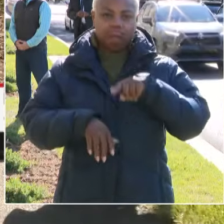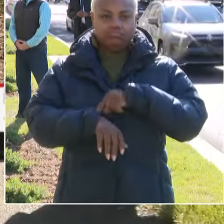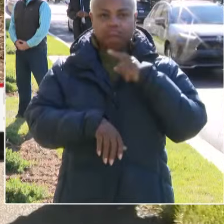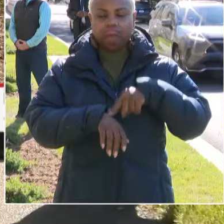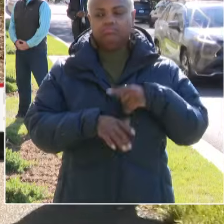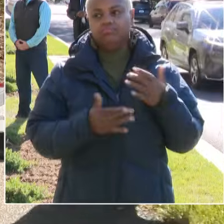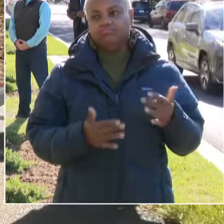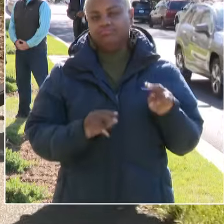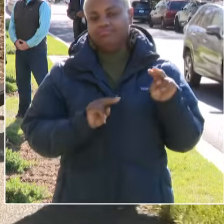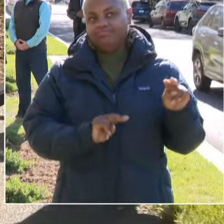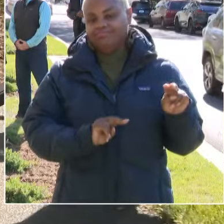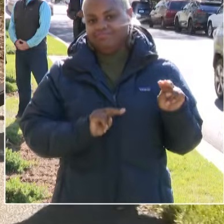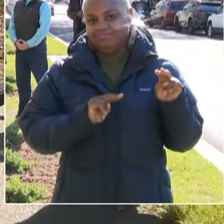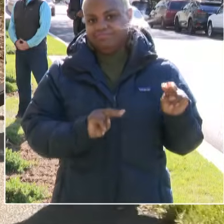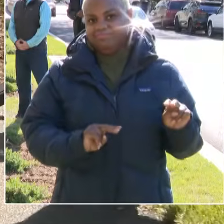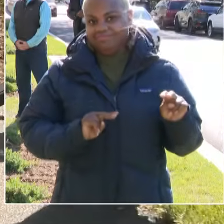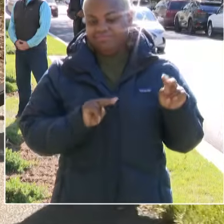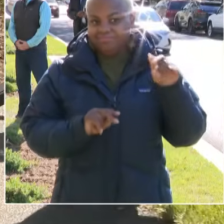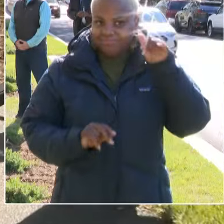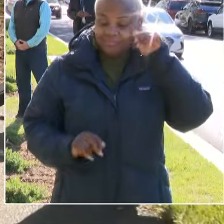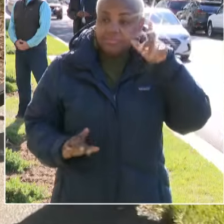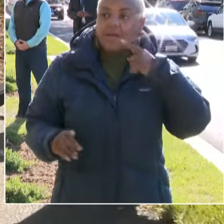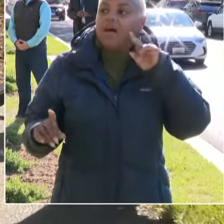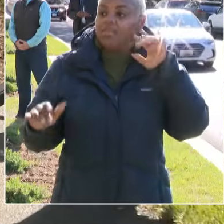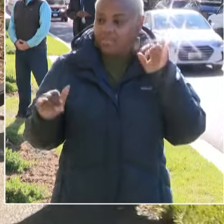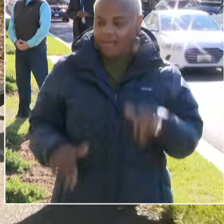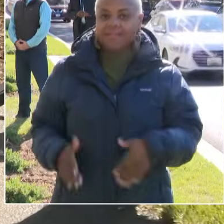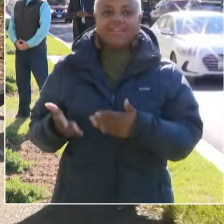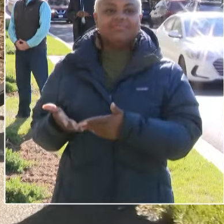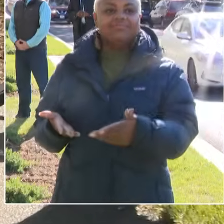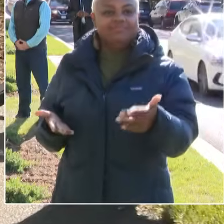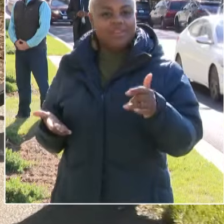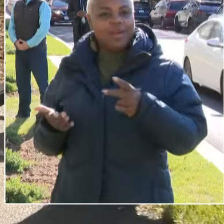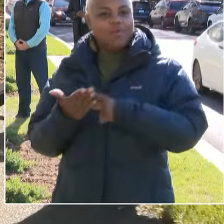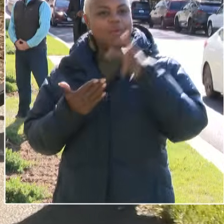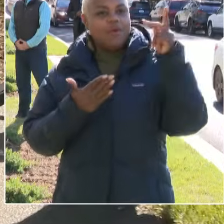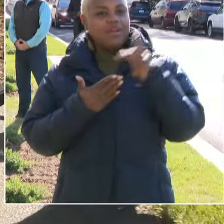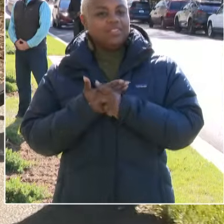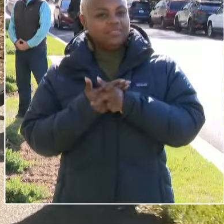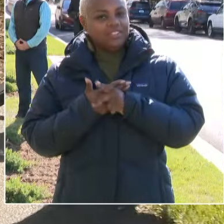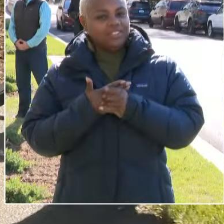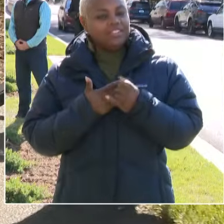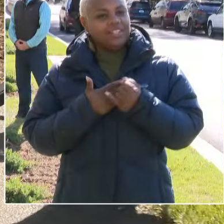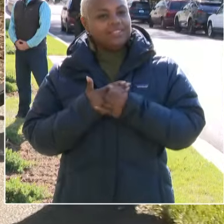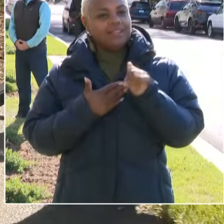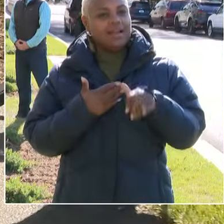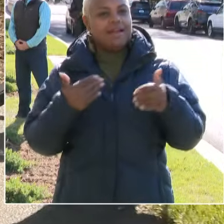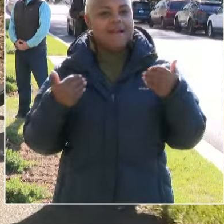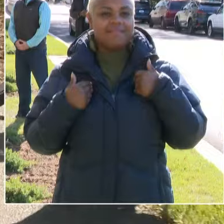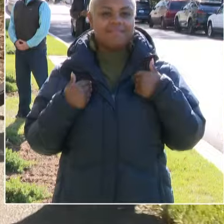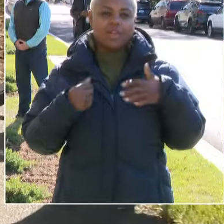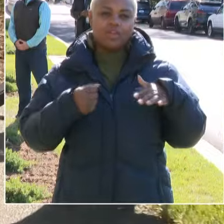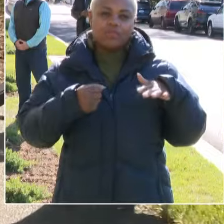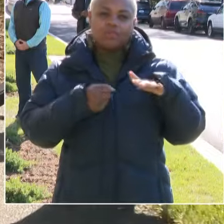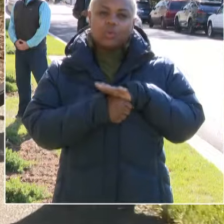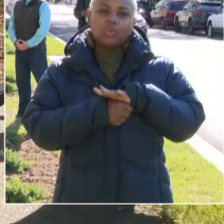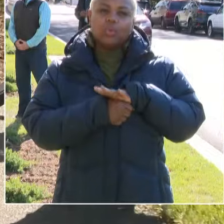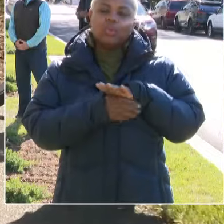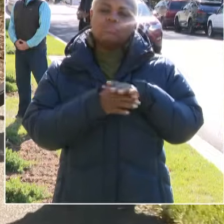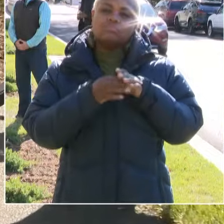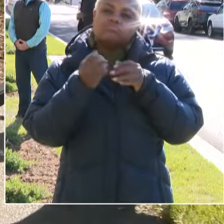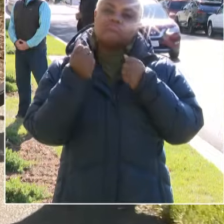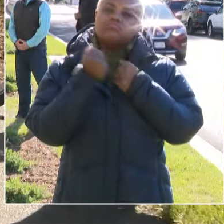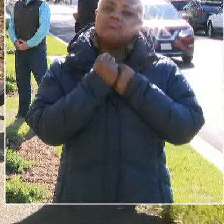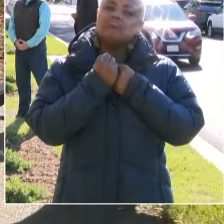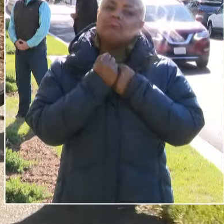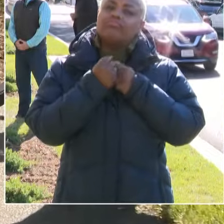to start by recognizing this project wouldn't have been possible without the tireless advocacy and engagement of our community leaders, particularly